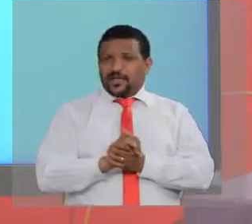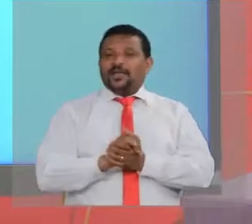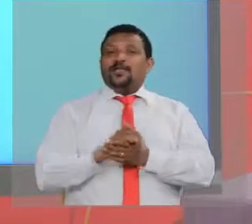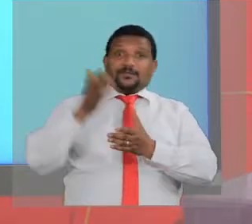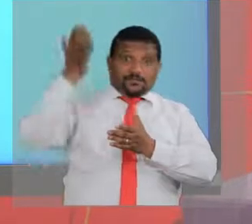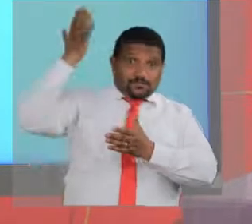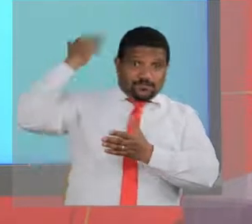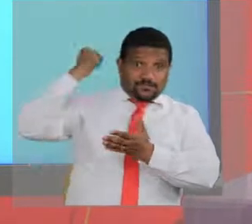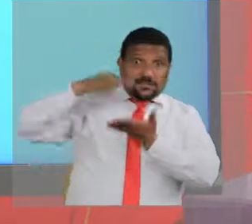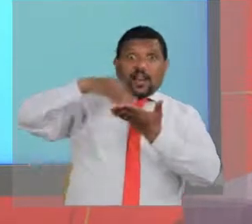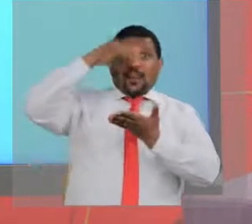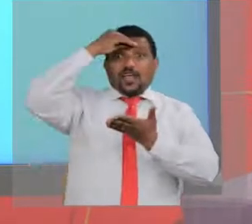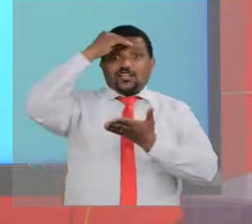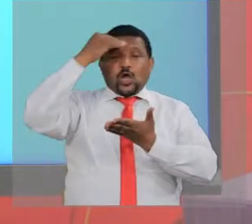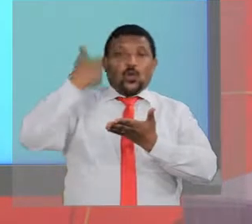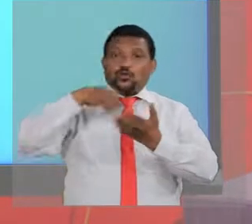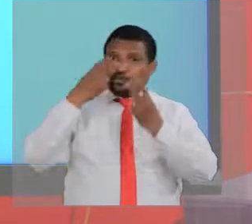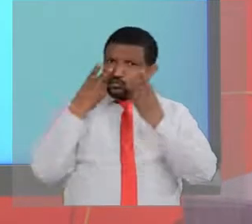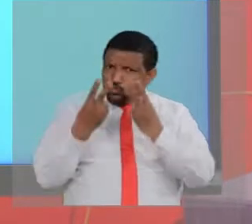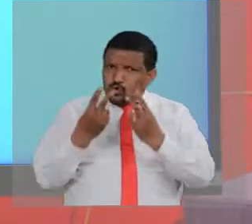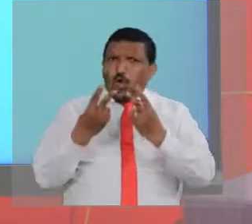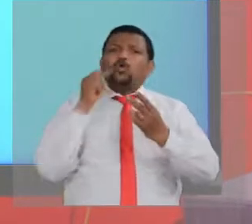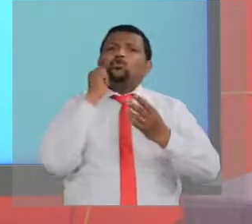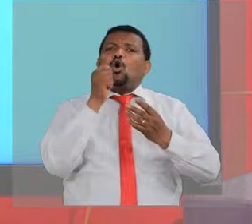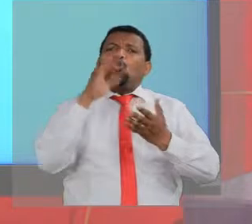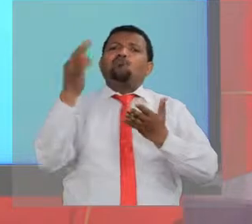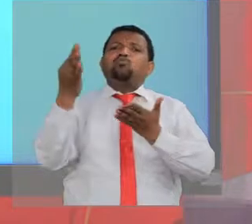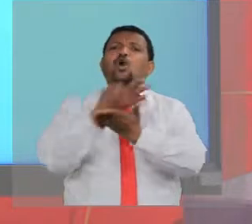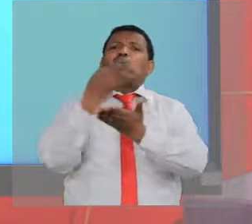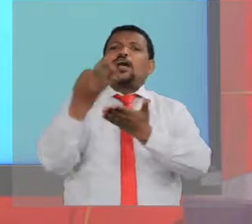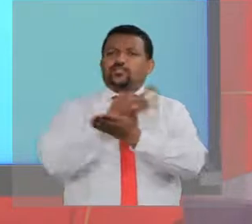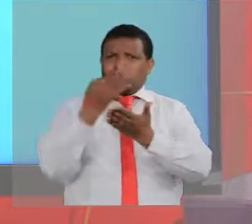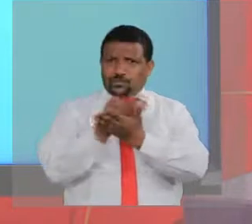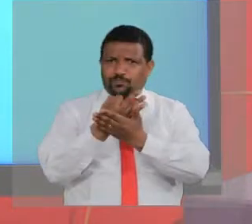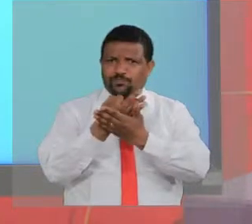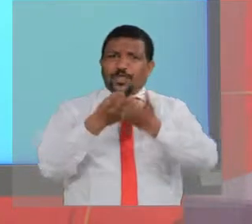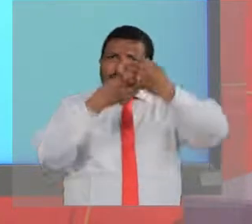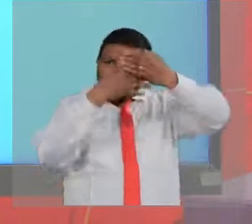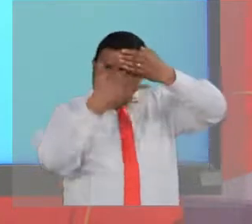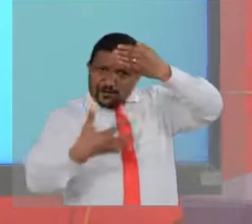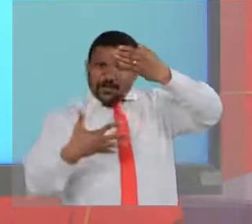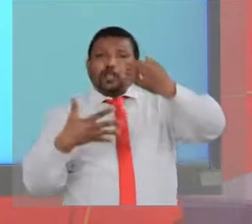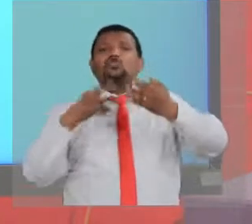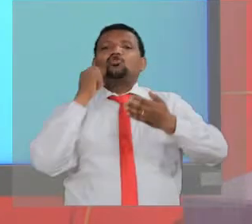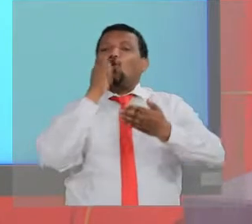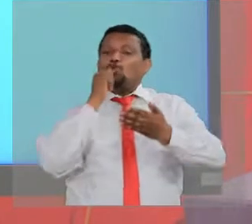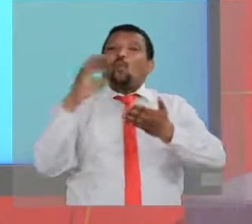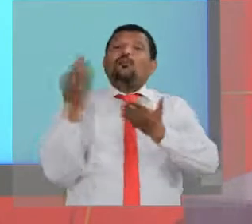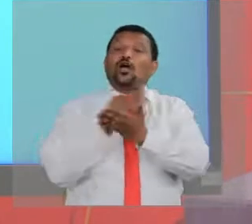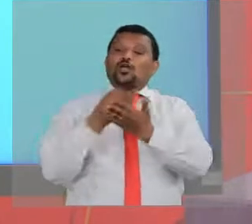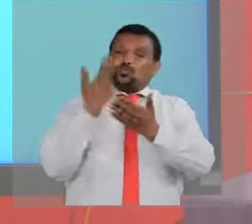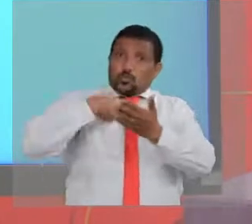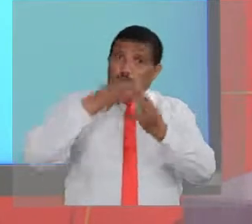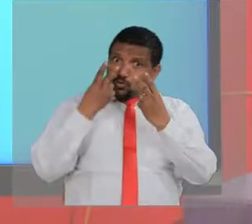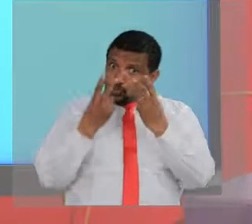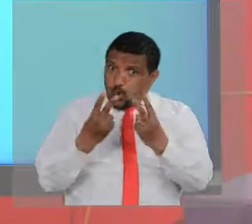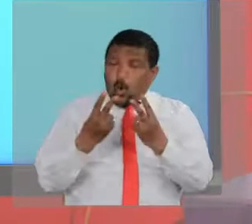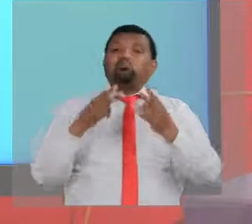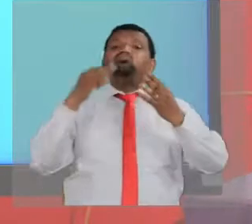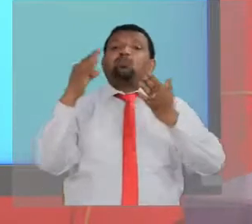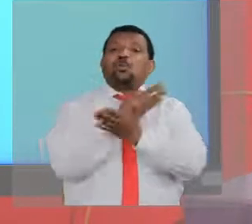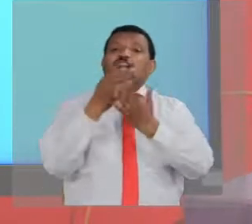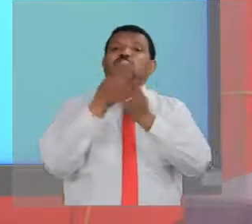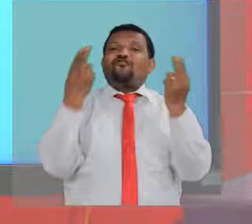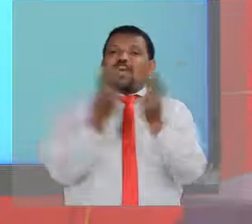In the previous lessons, we saw theory of production. Under the theory of production, we saw